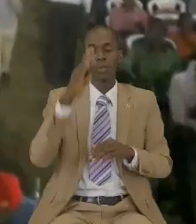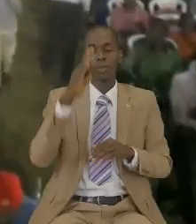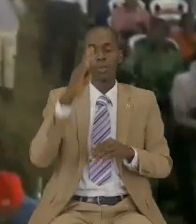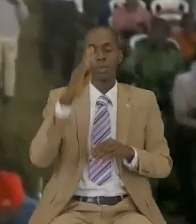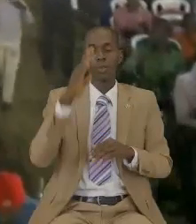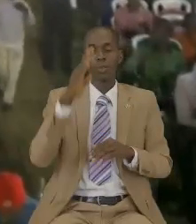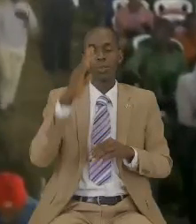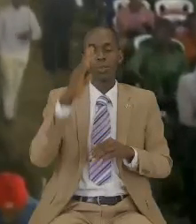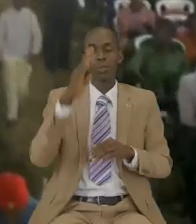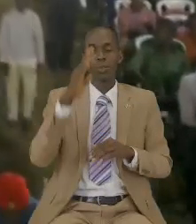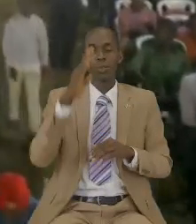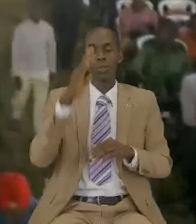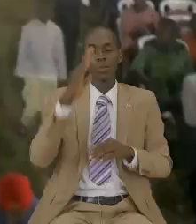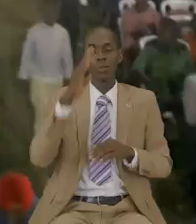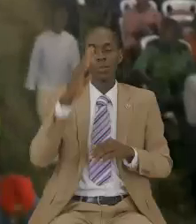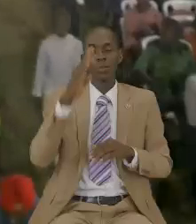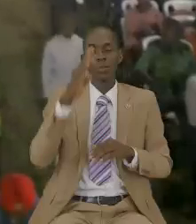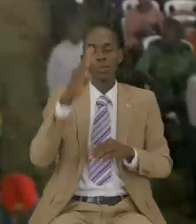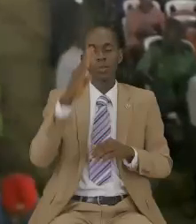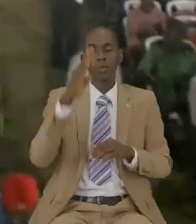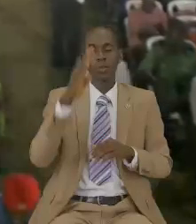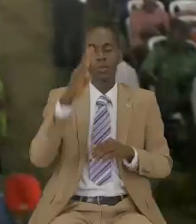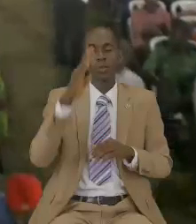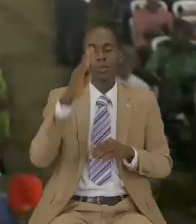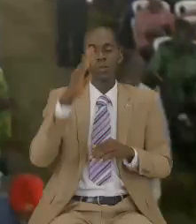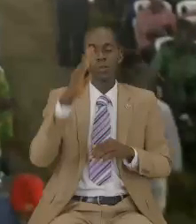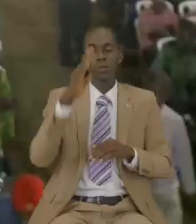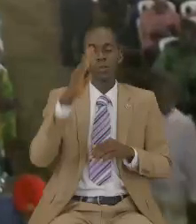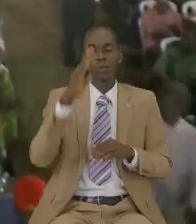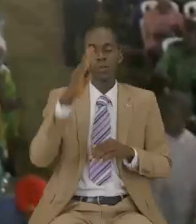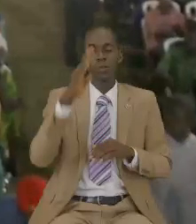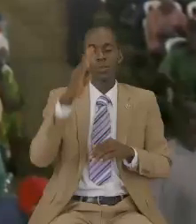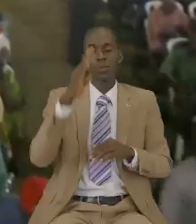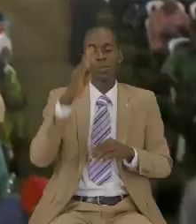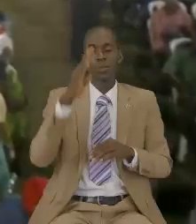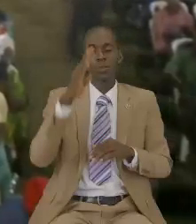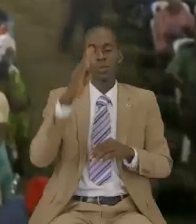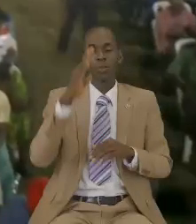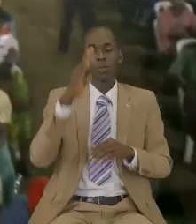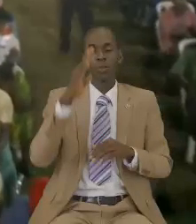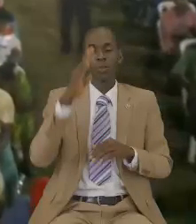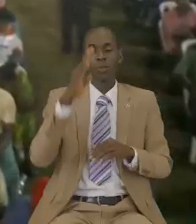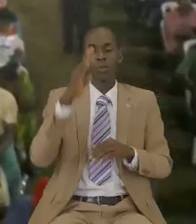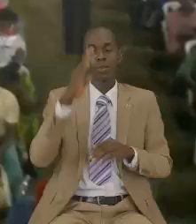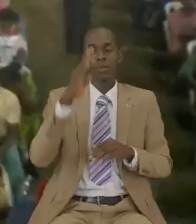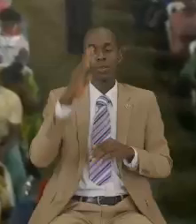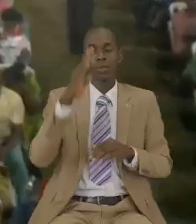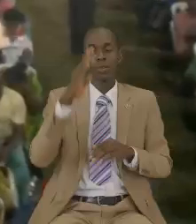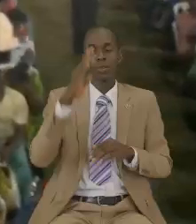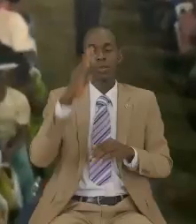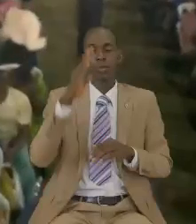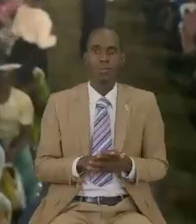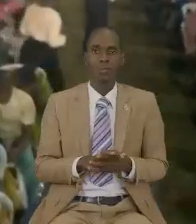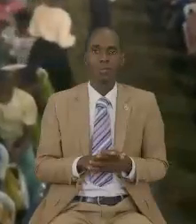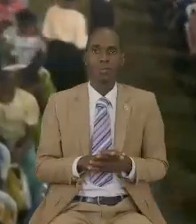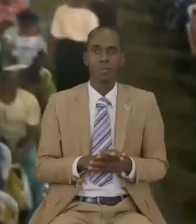rightly dividing and delivering the word that the Lord has given to him. Don't